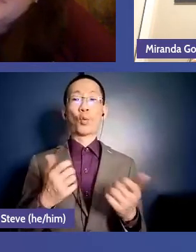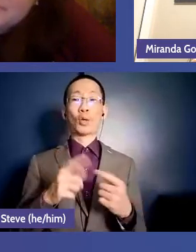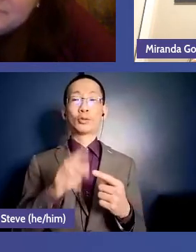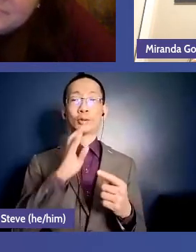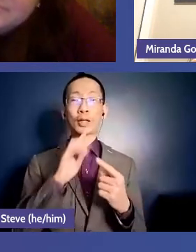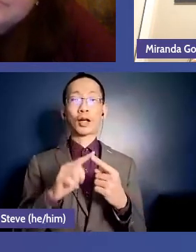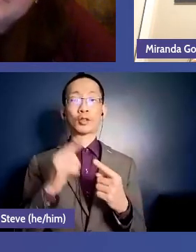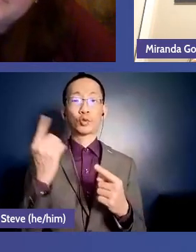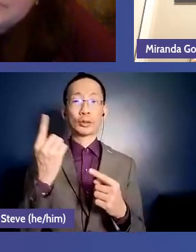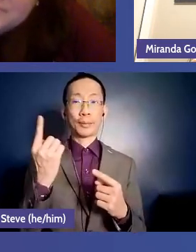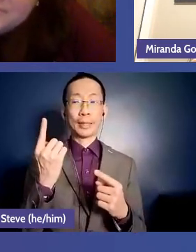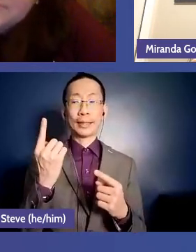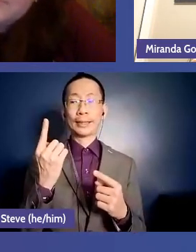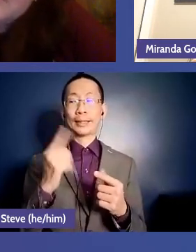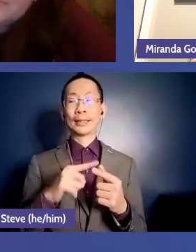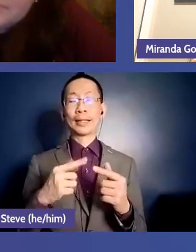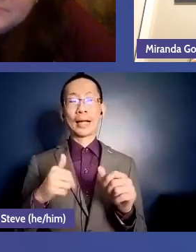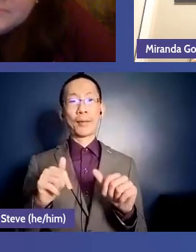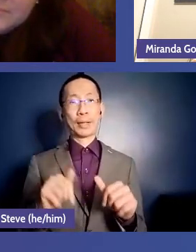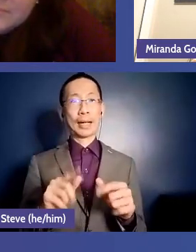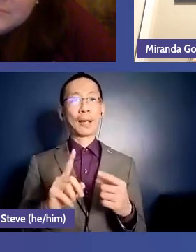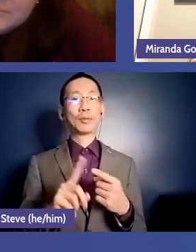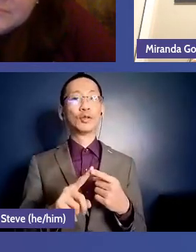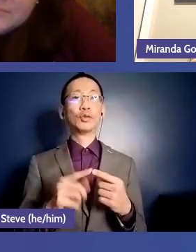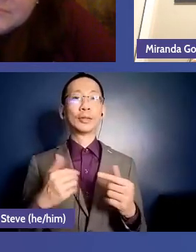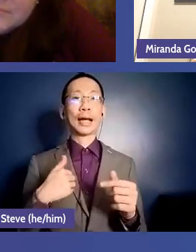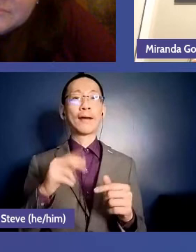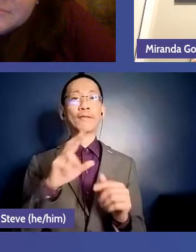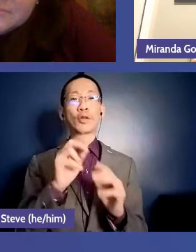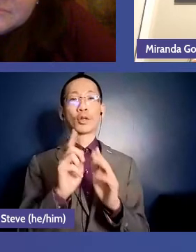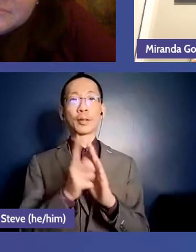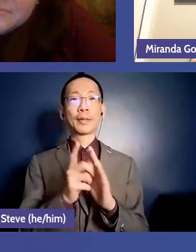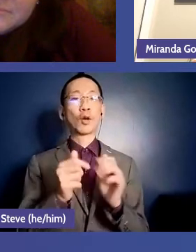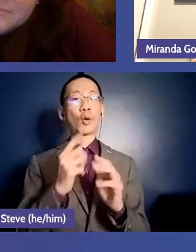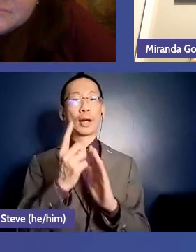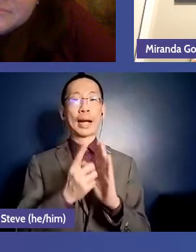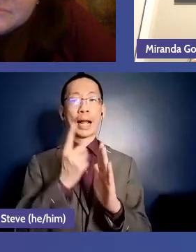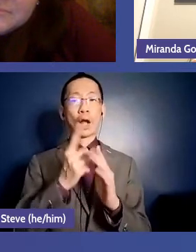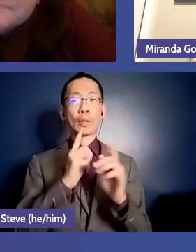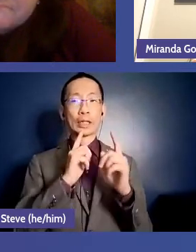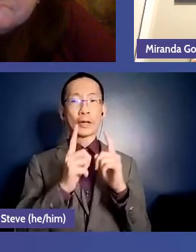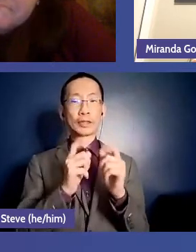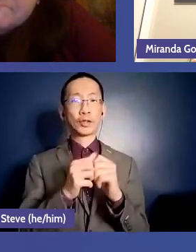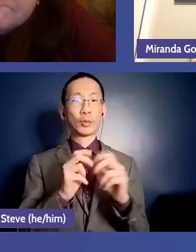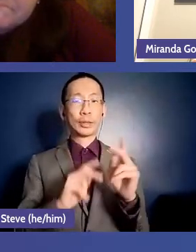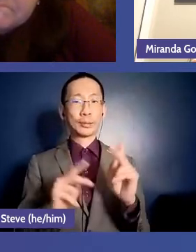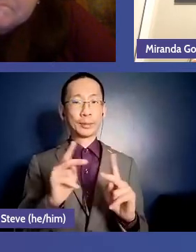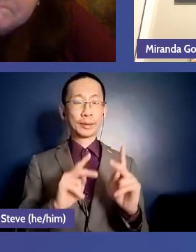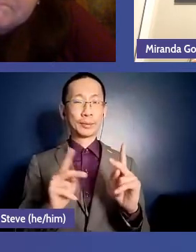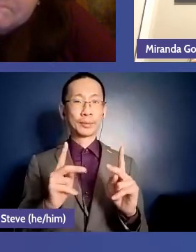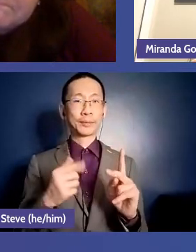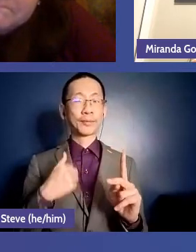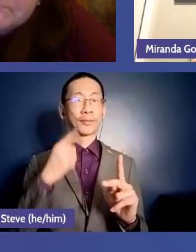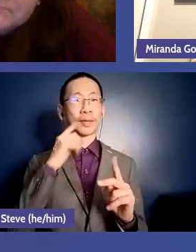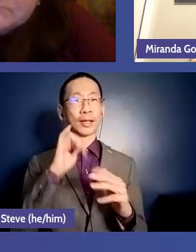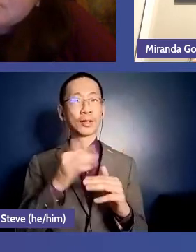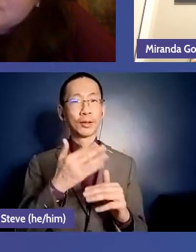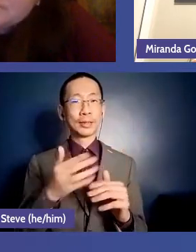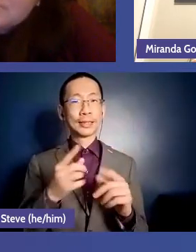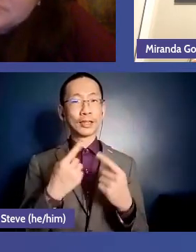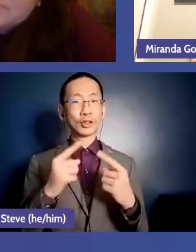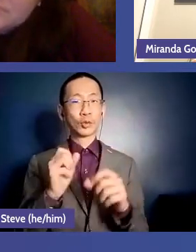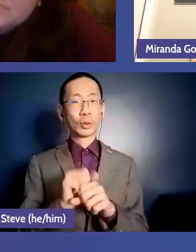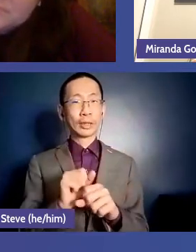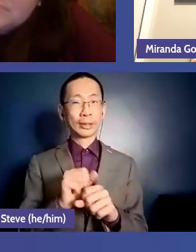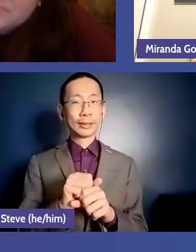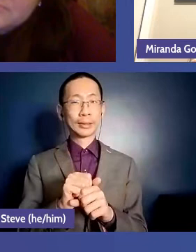somebody. And I've been able just to, you know, have a 30-minute or an hour long conversation with people. I think those things work. Also, I think